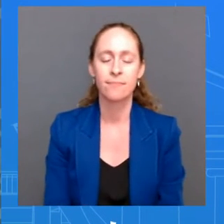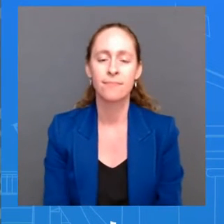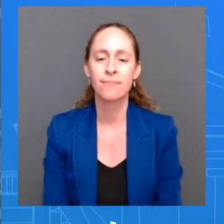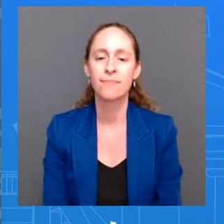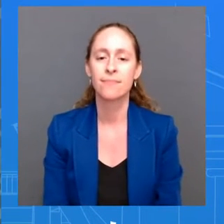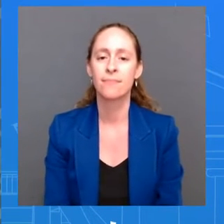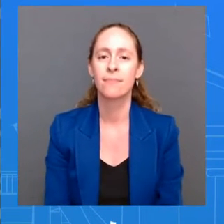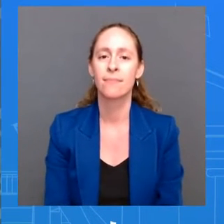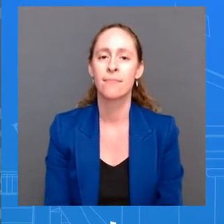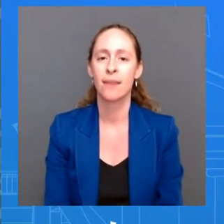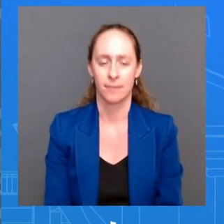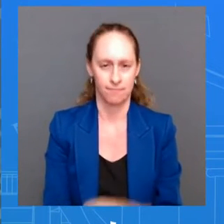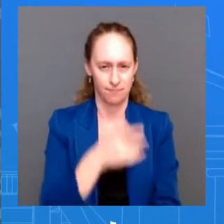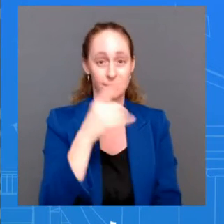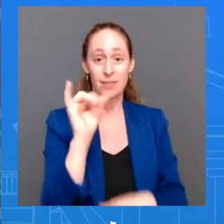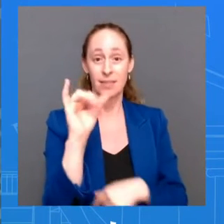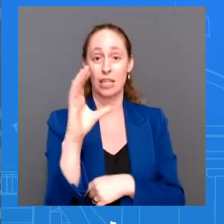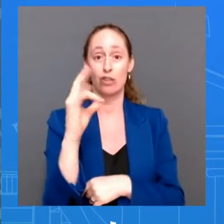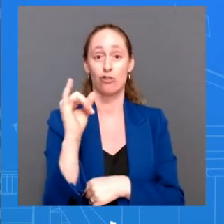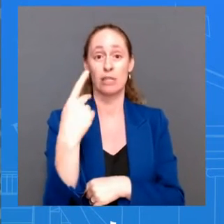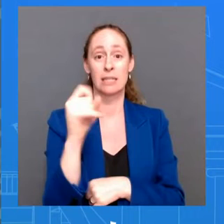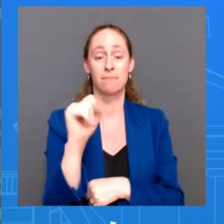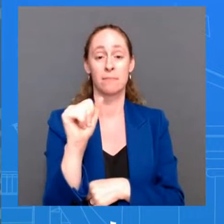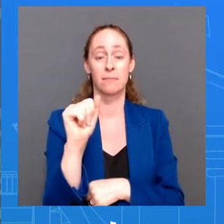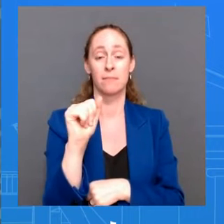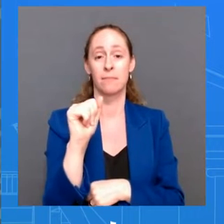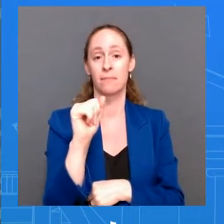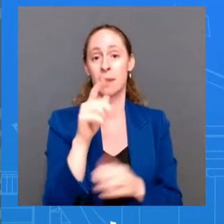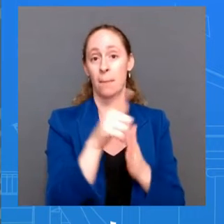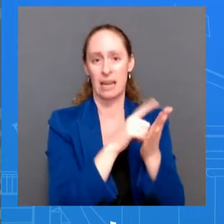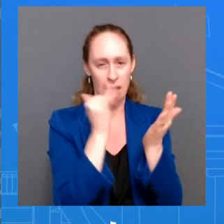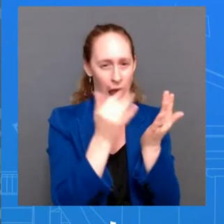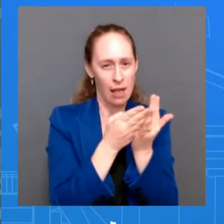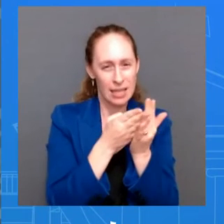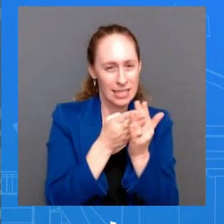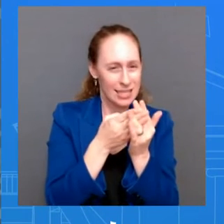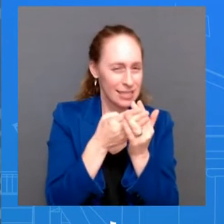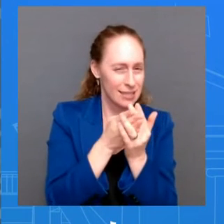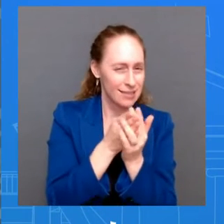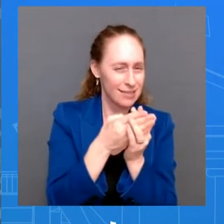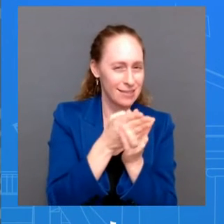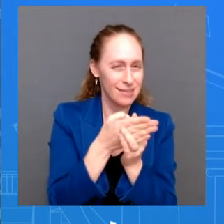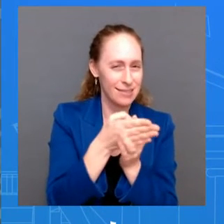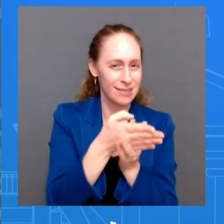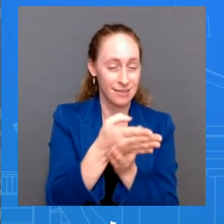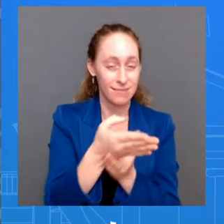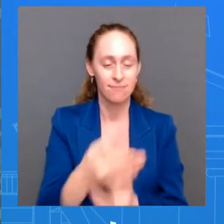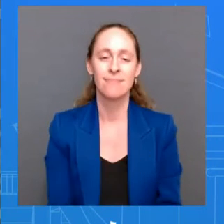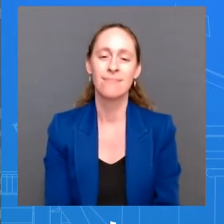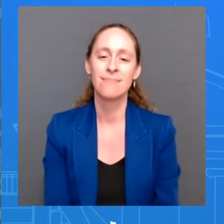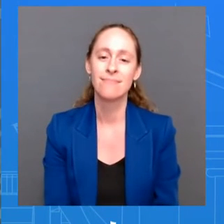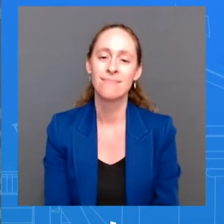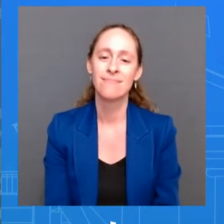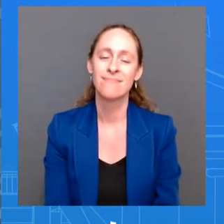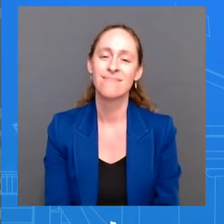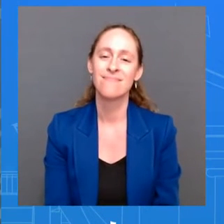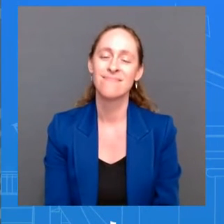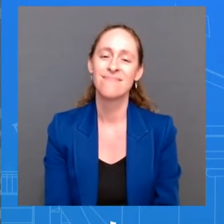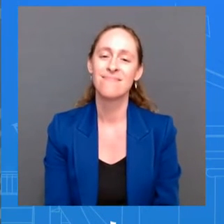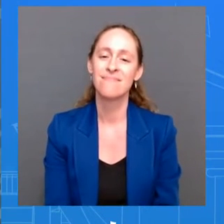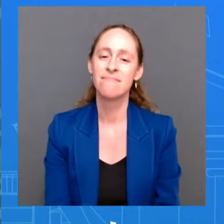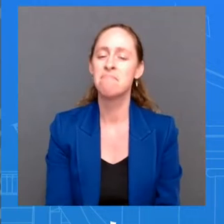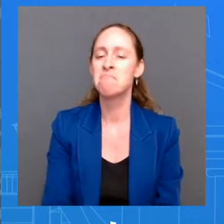so we'll probably have more on the CHIPS, signing of the CHIPS Act early next week. I don't